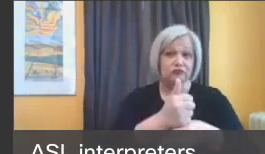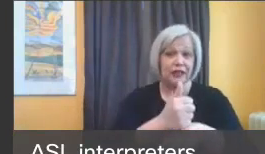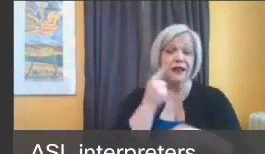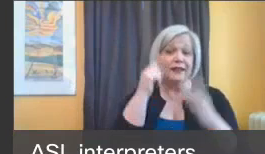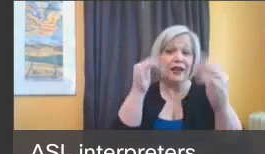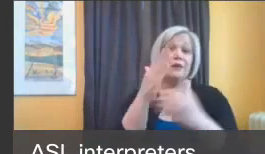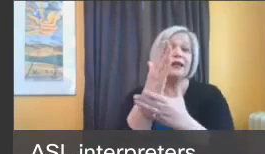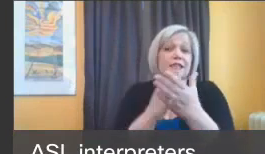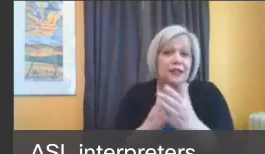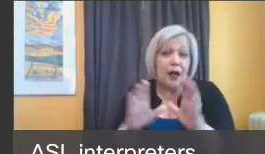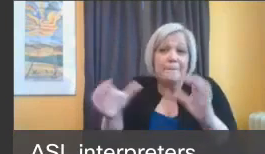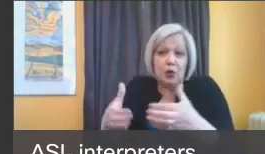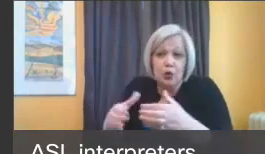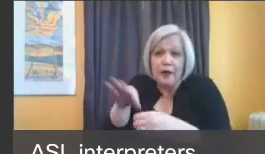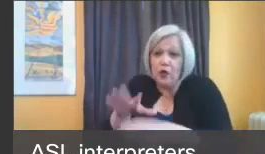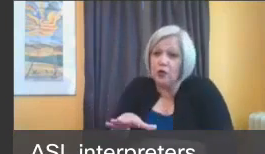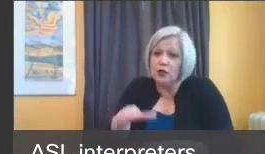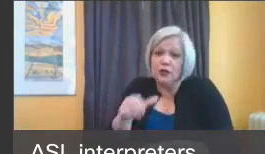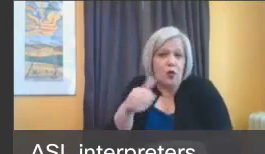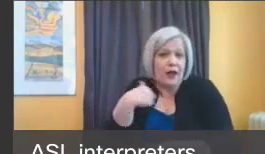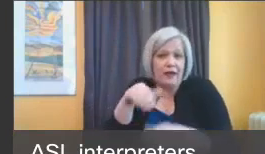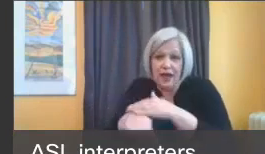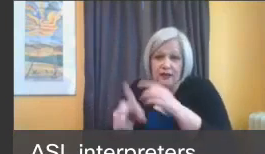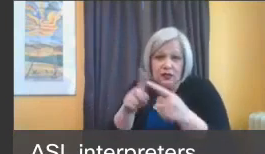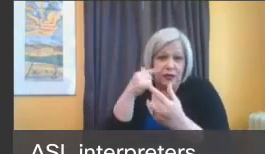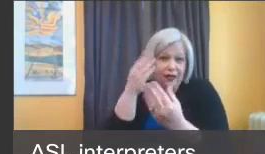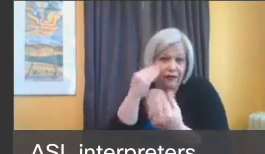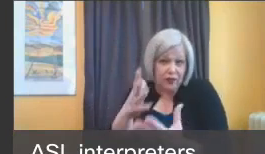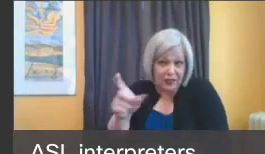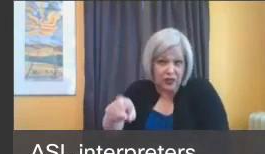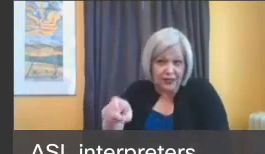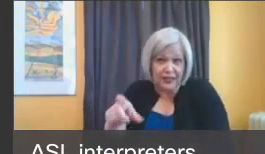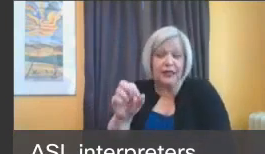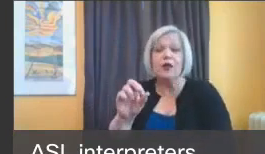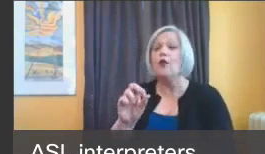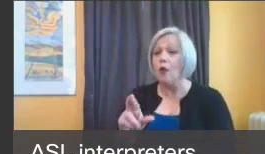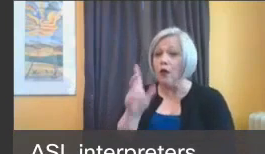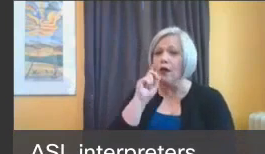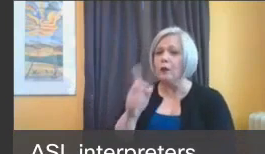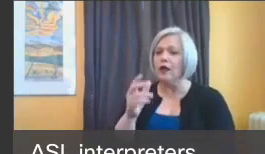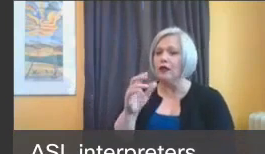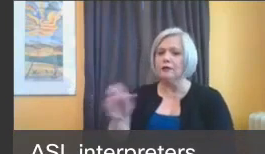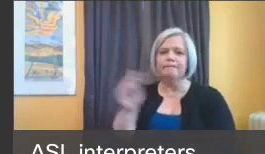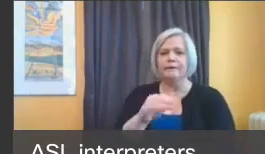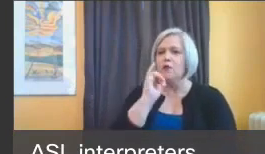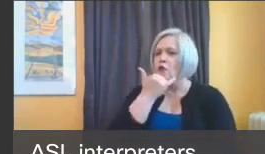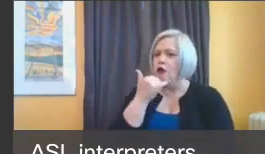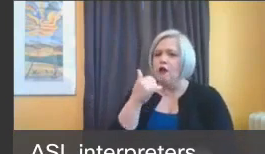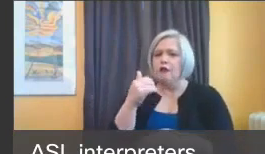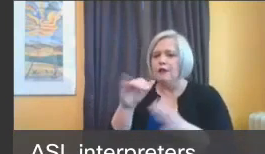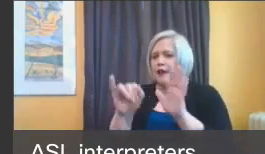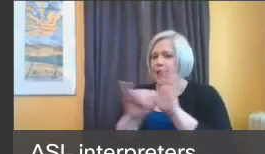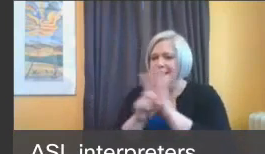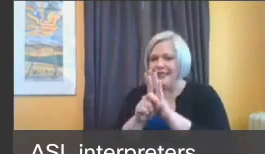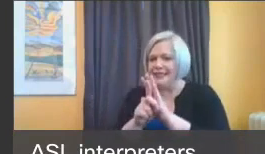some subset of voters will either not have access to the information needed or will misplace required documentation so as to prevent them